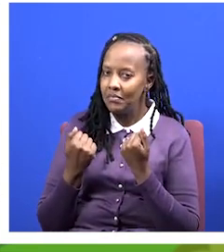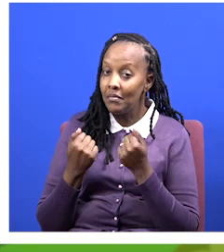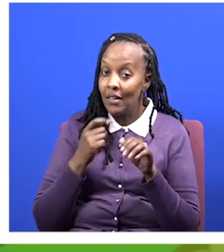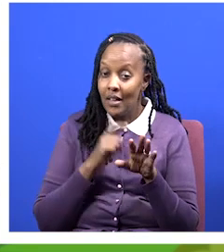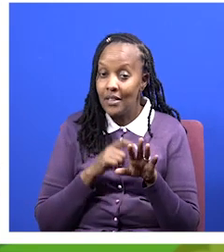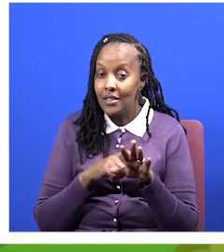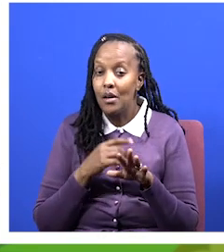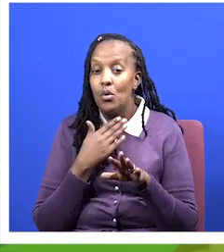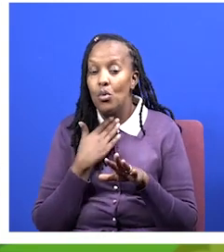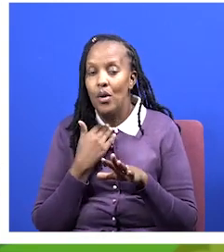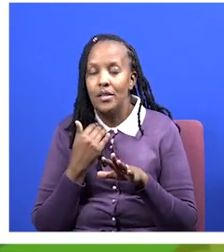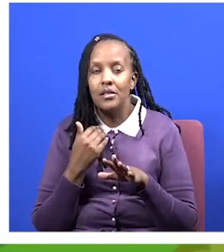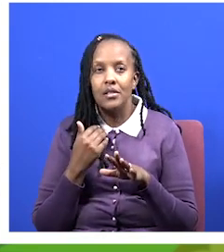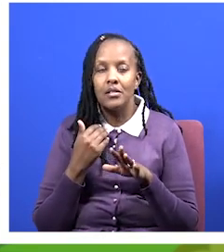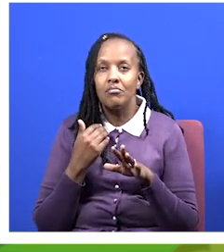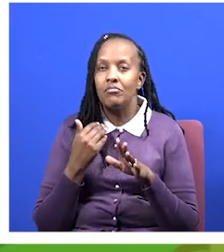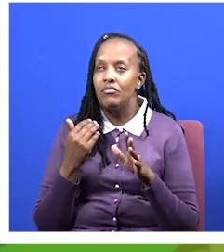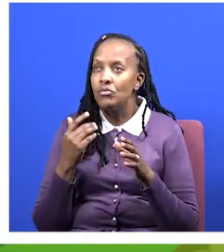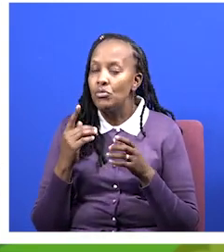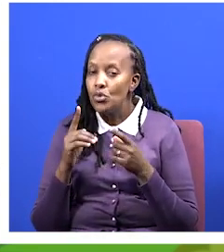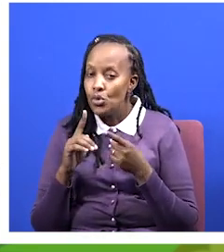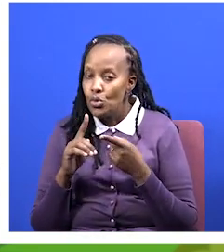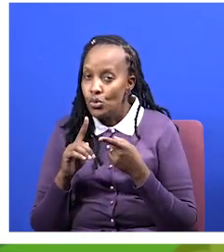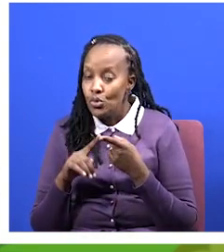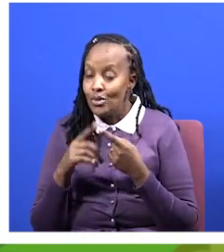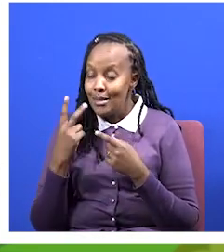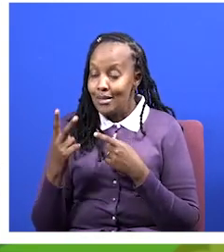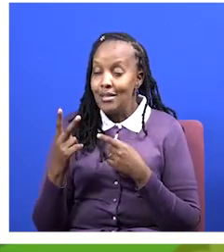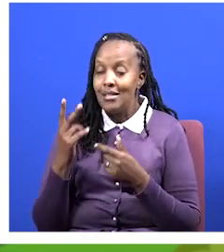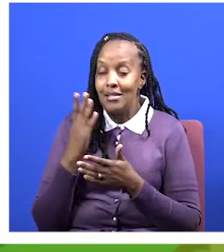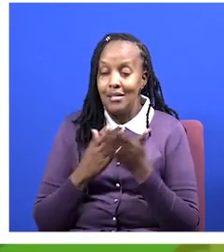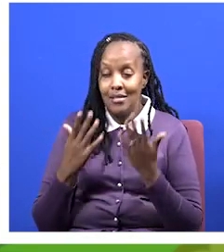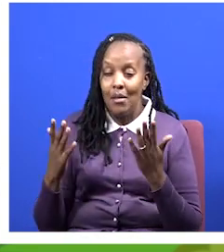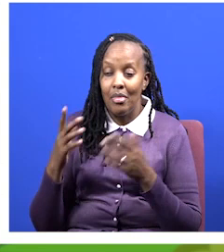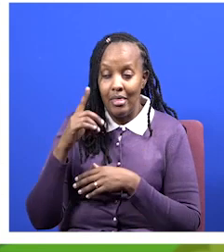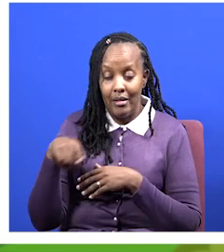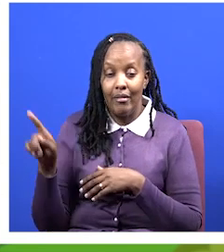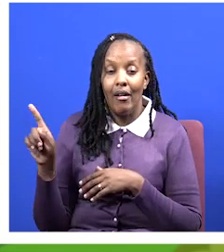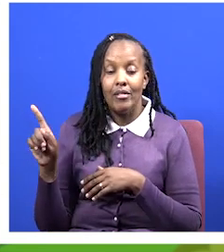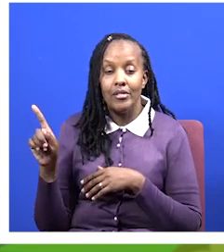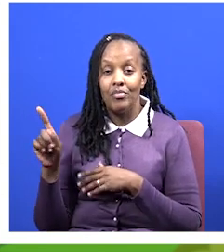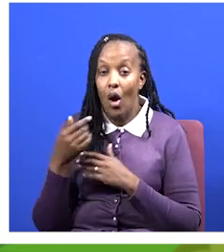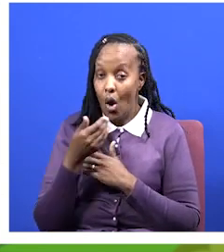when we want very much to see something